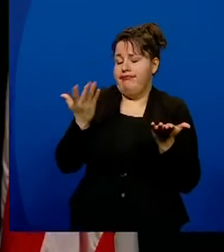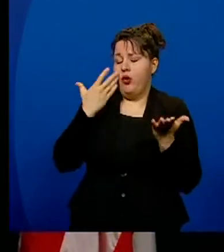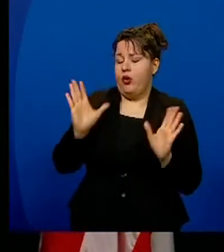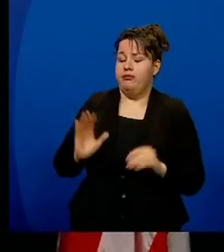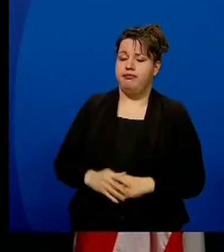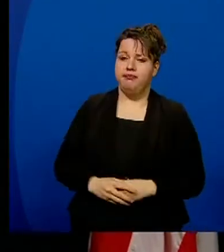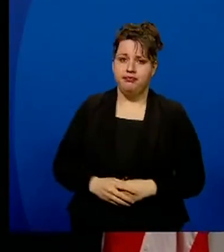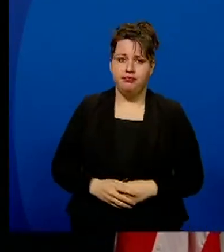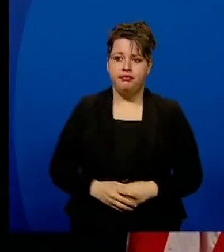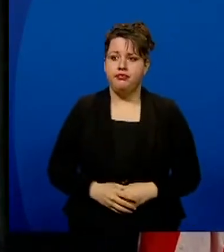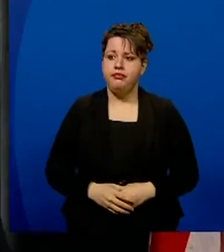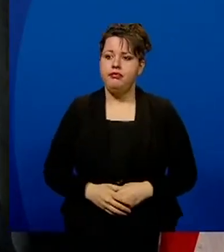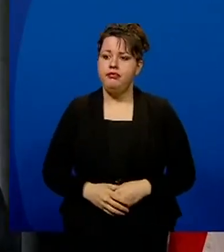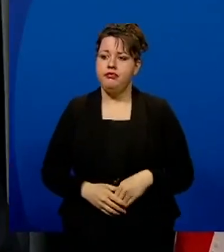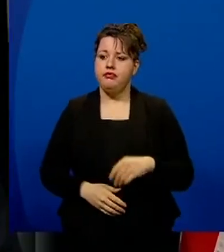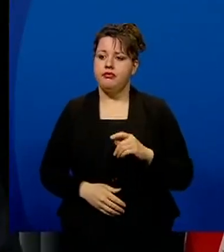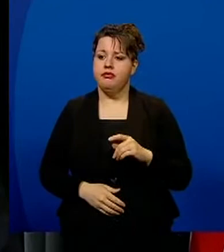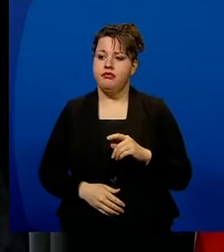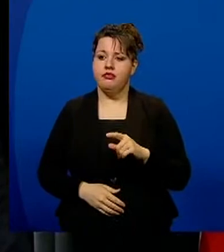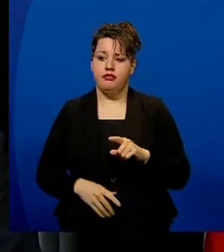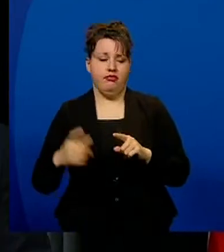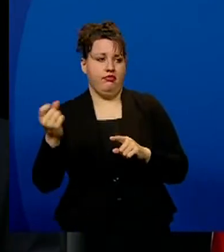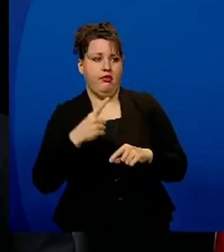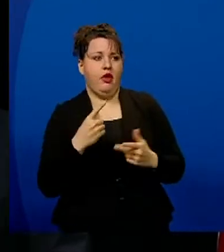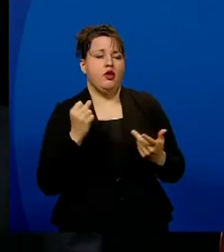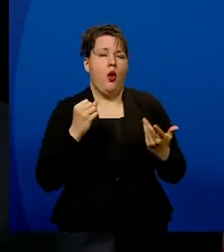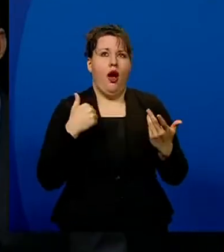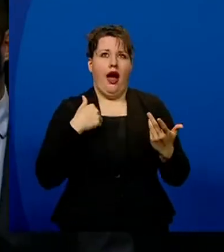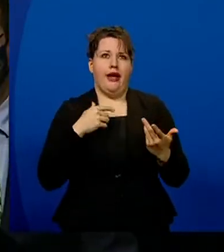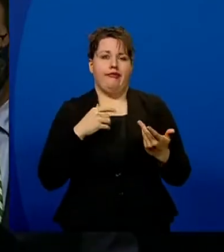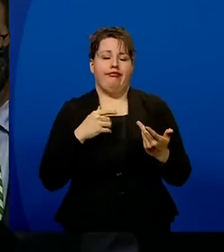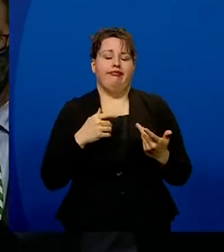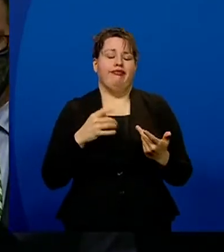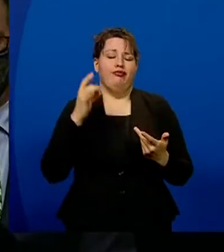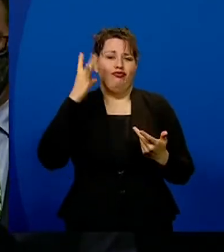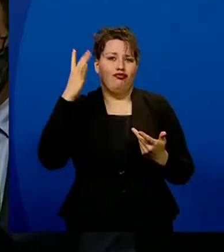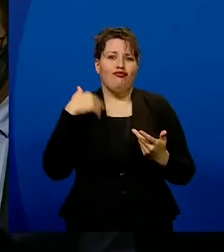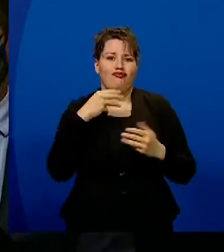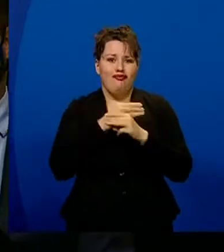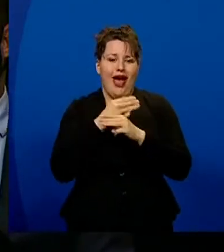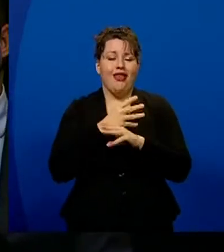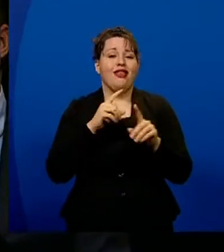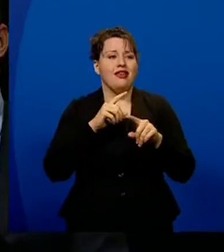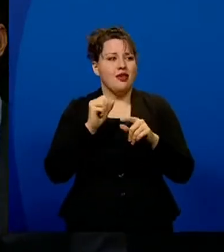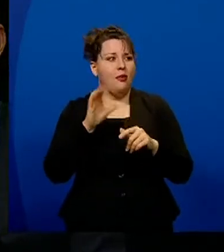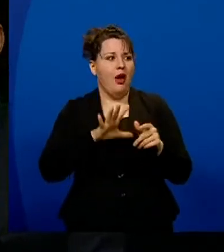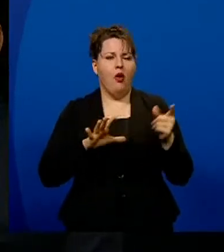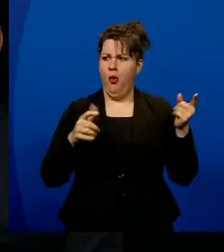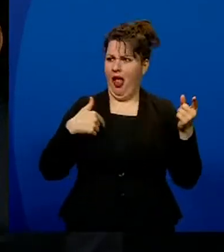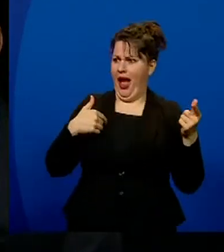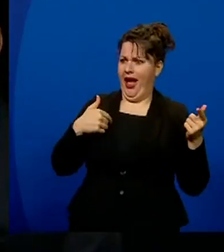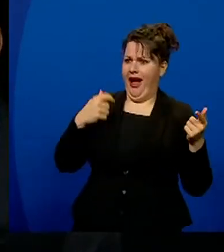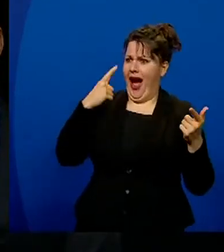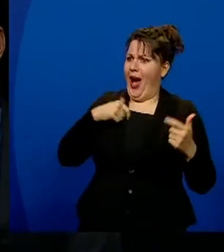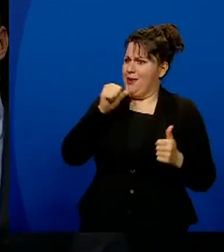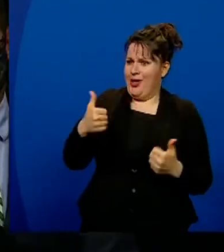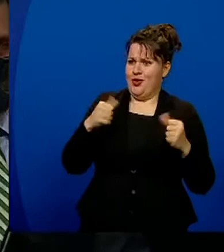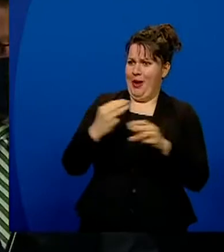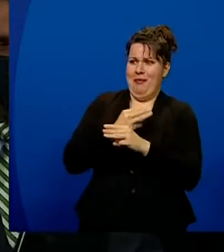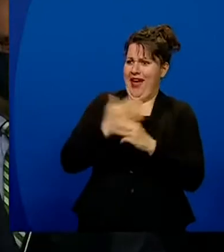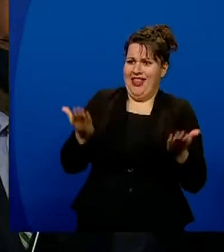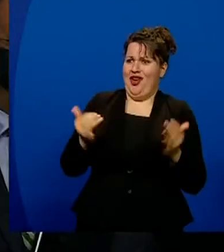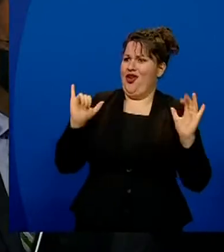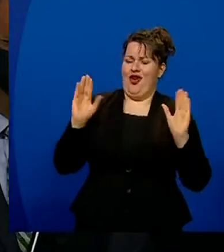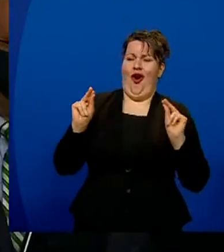Okay, so I guess just not great at math. So we've been getting something like 100,000. Well, I'm not going to try to do it up here. So